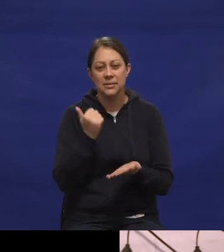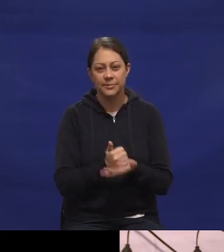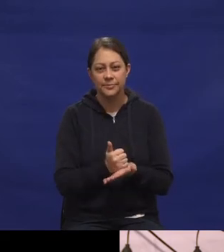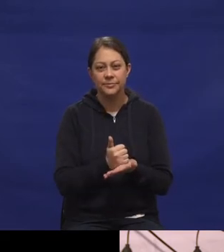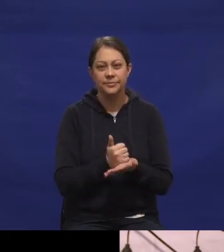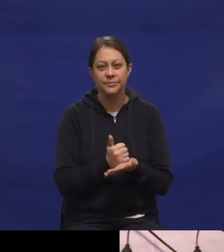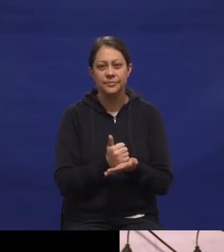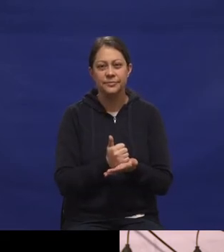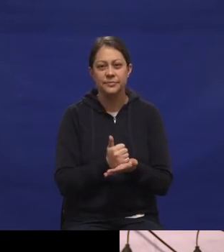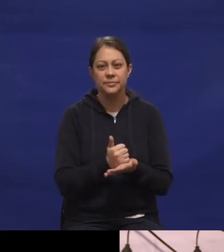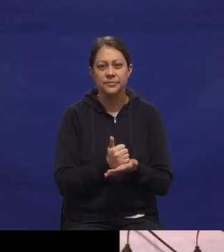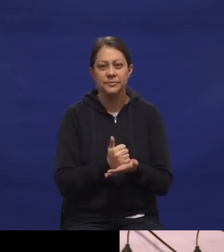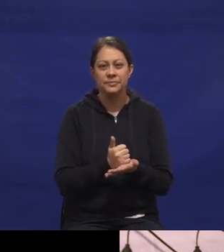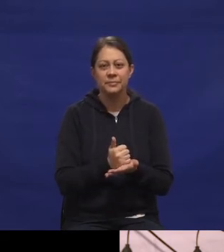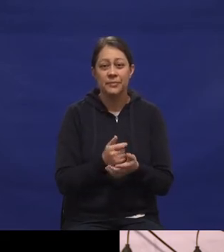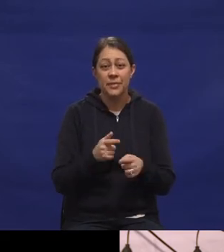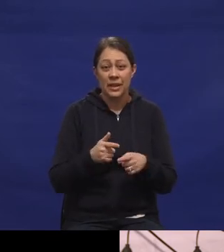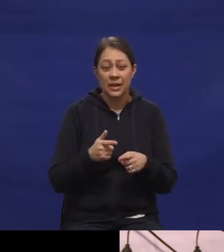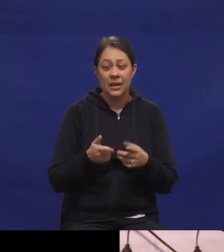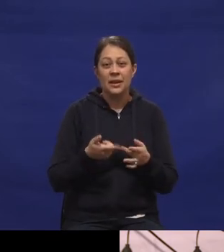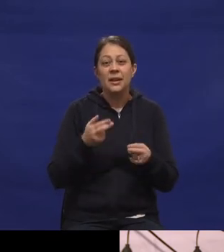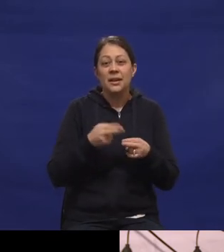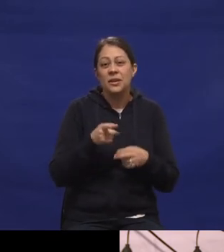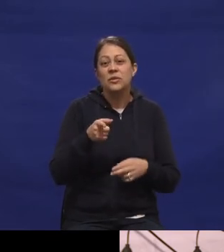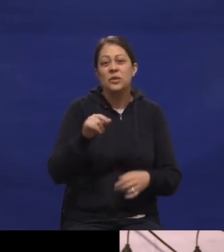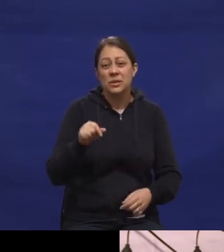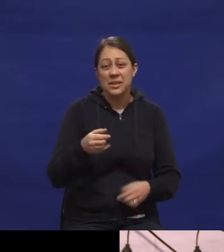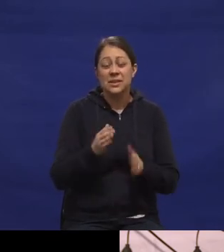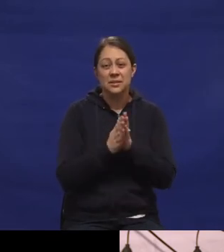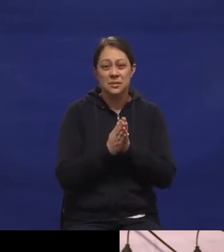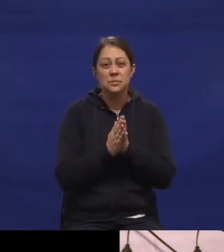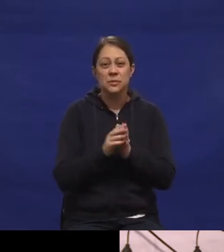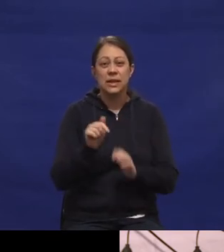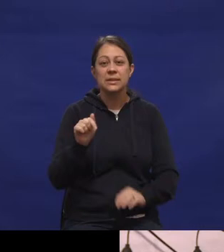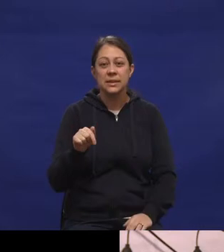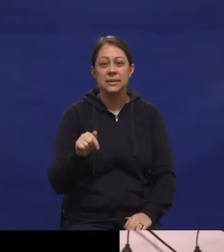Amen. If you just prayed that prayer with me,